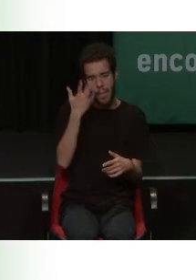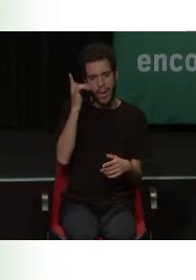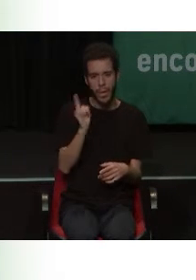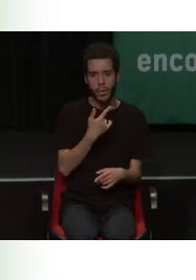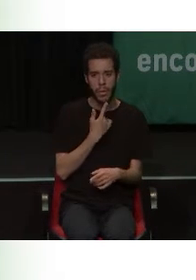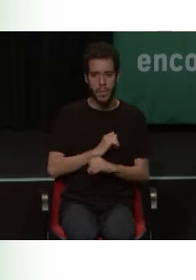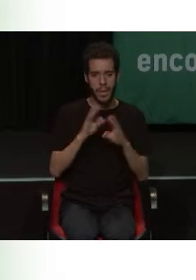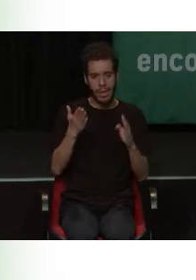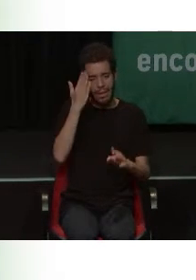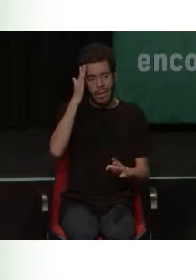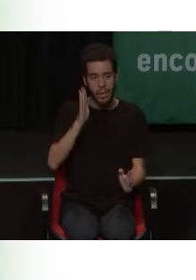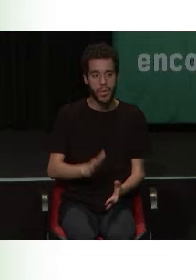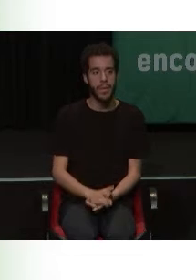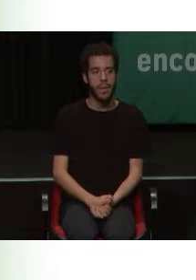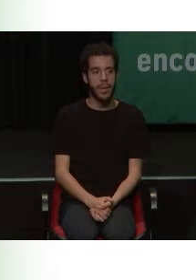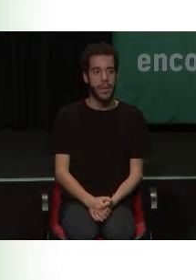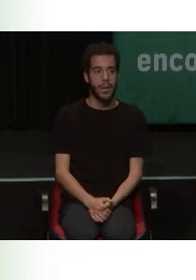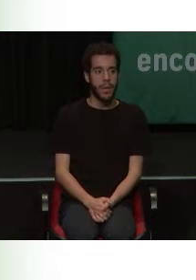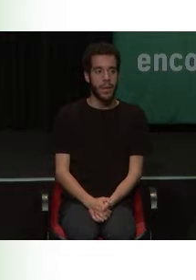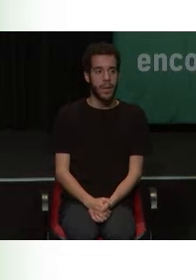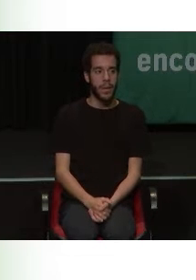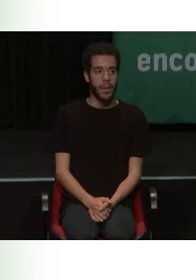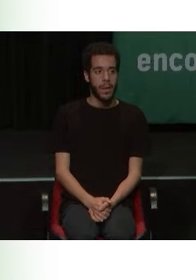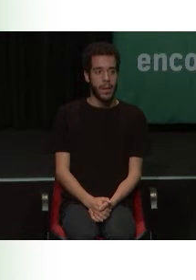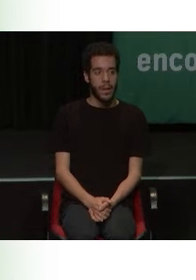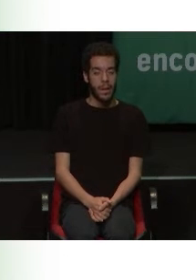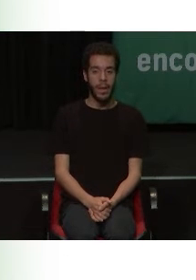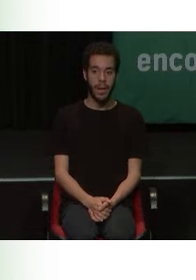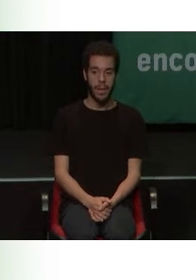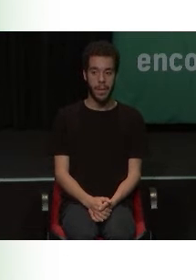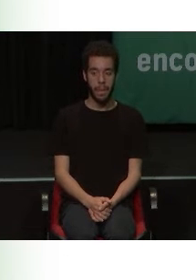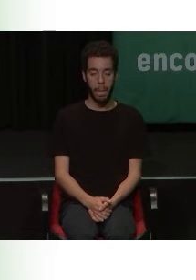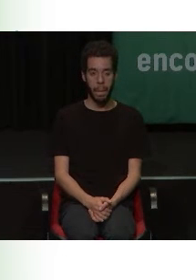it's easier for everyone, I think.